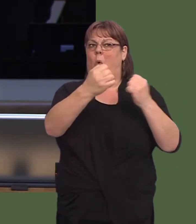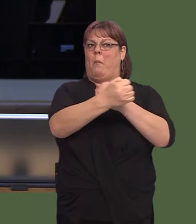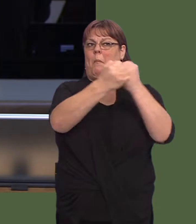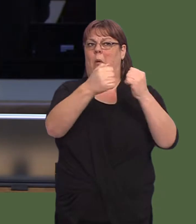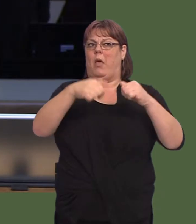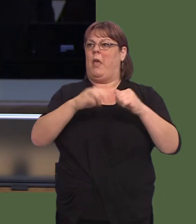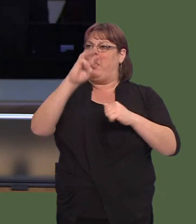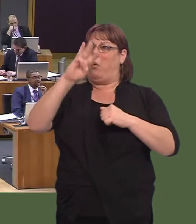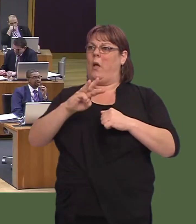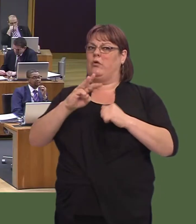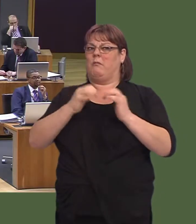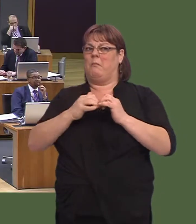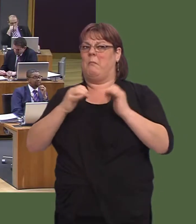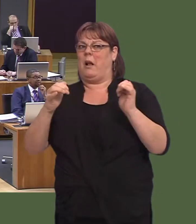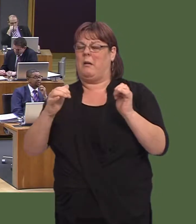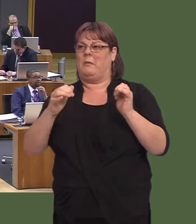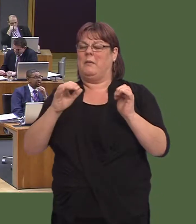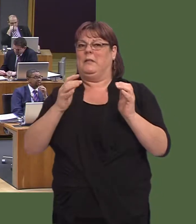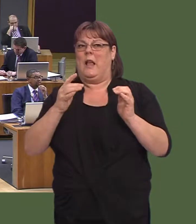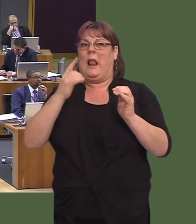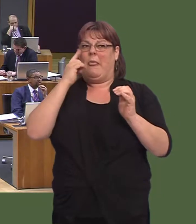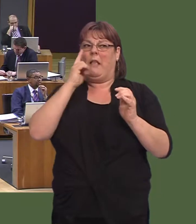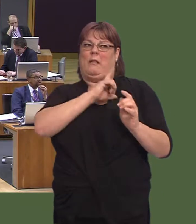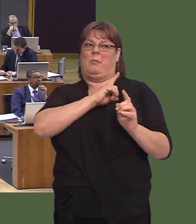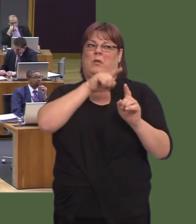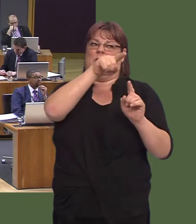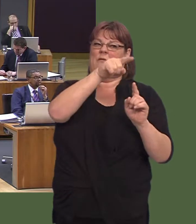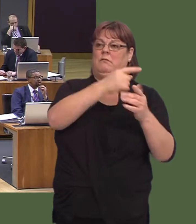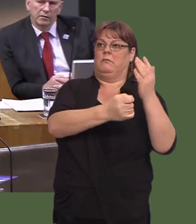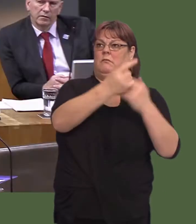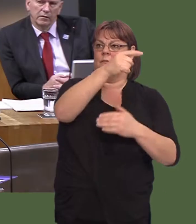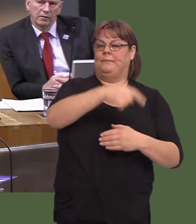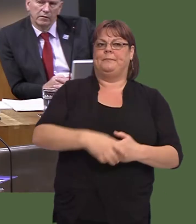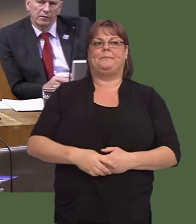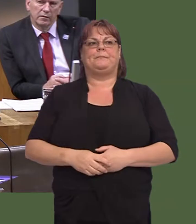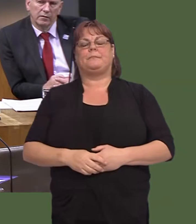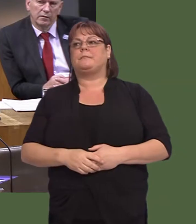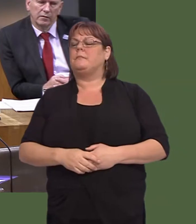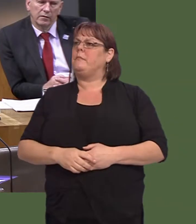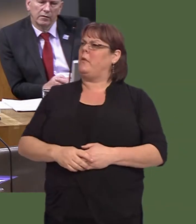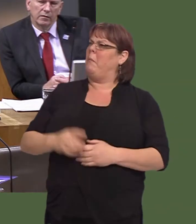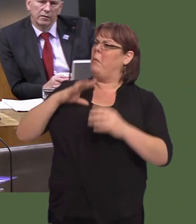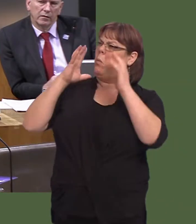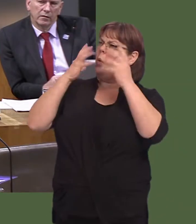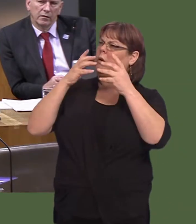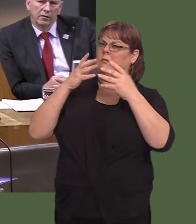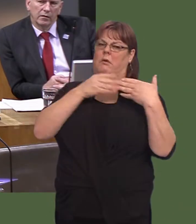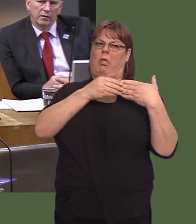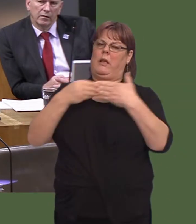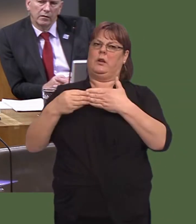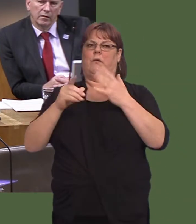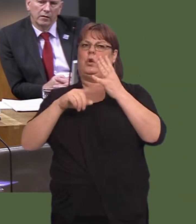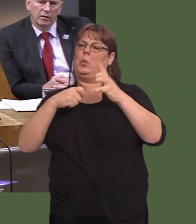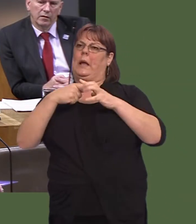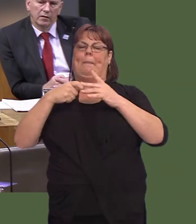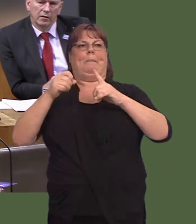than the DUP. You know, the Conservative Party and the weakness of the Prime Minister. I mean, it is worrying to hear the leader of UKIP say, well, the Prime Minister isn't terribly